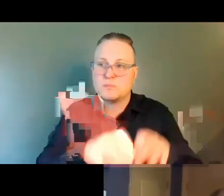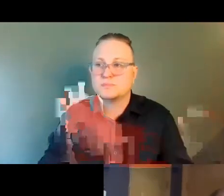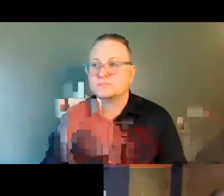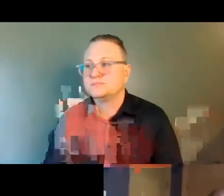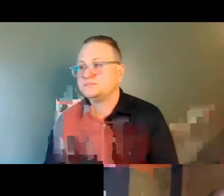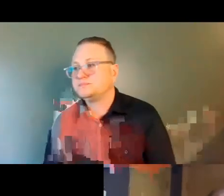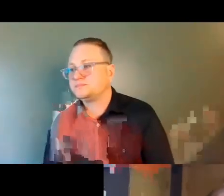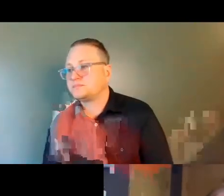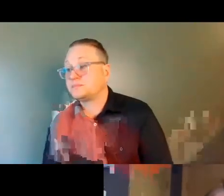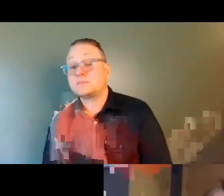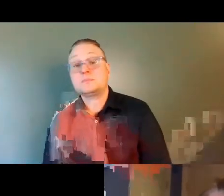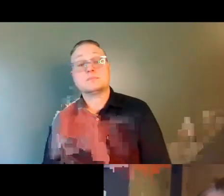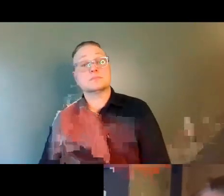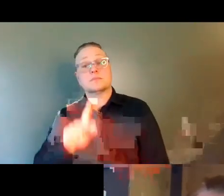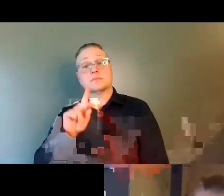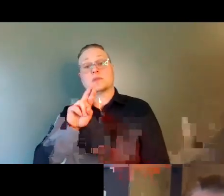Thank you, Linda.